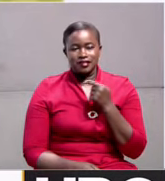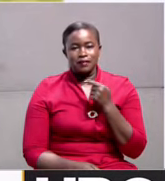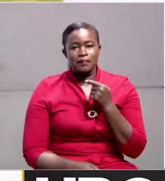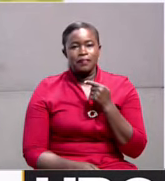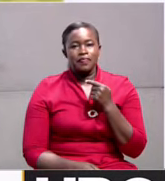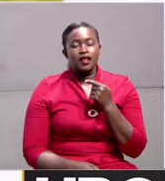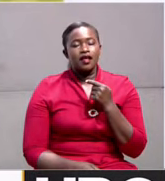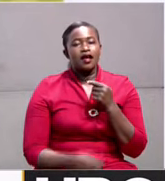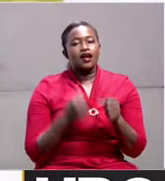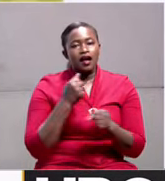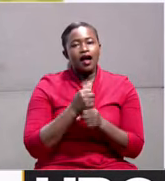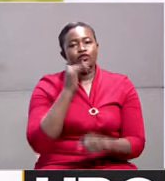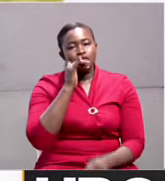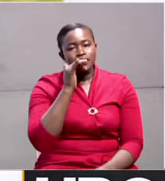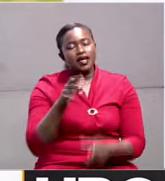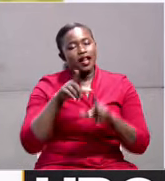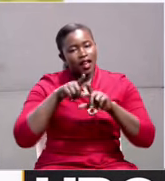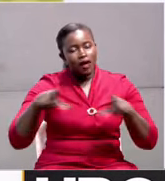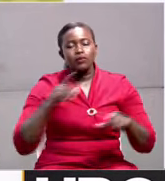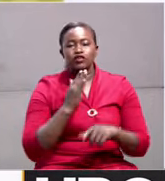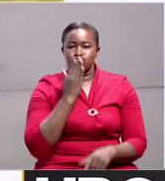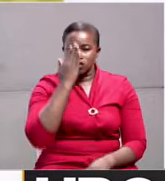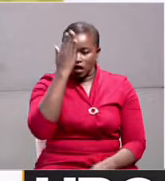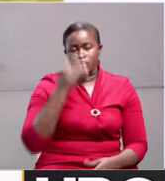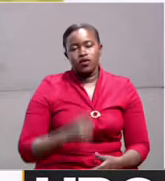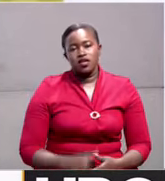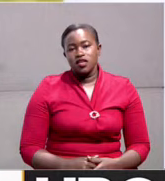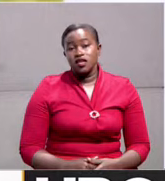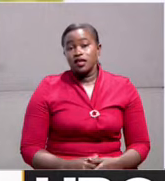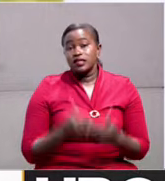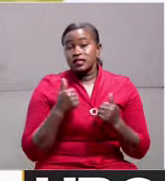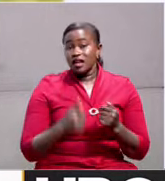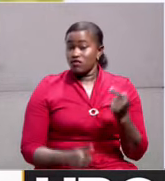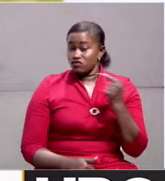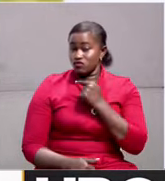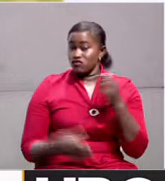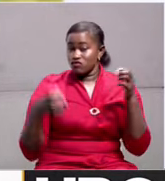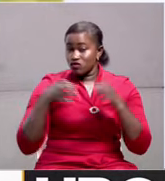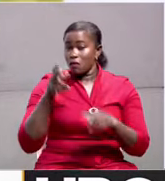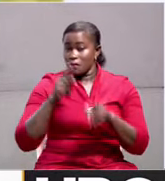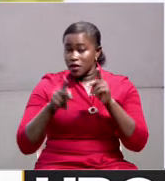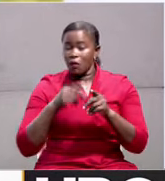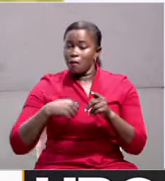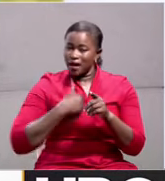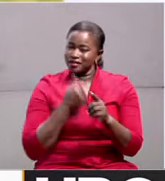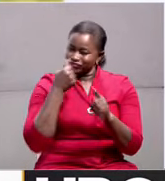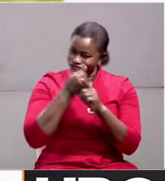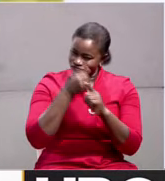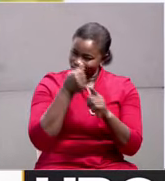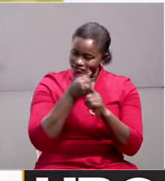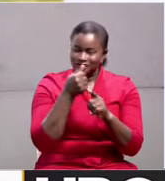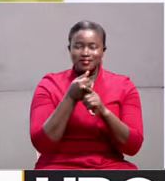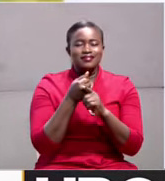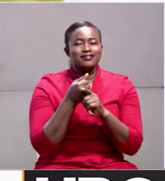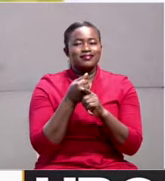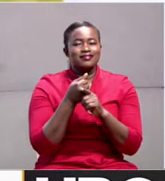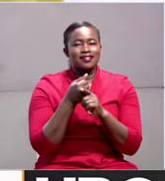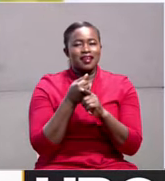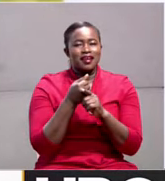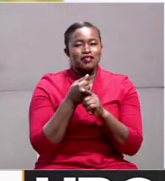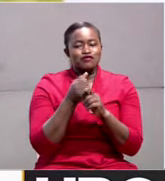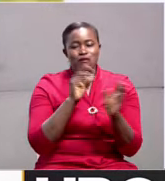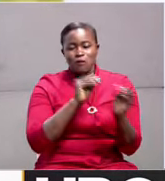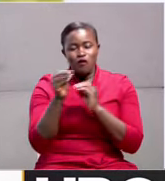that girl was speaking in Nyankore. These are people whom I convinced to go from Ankore